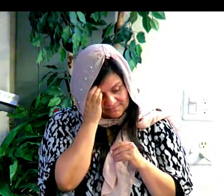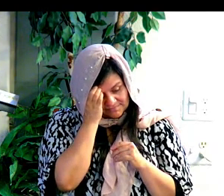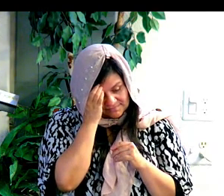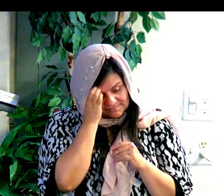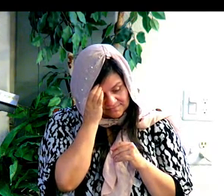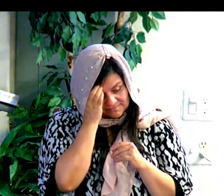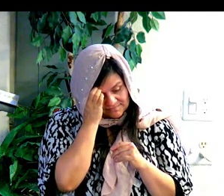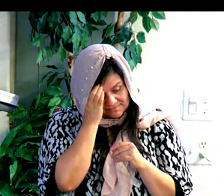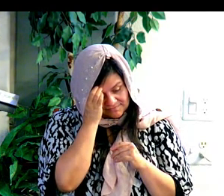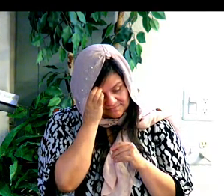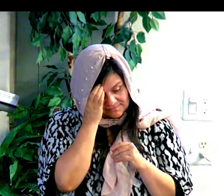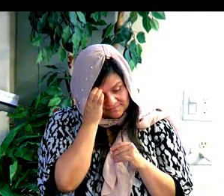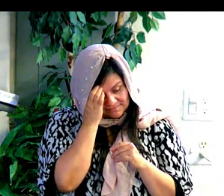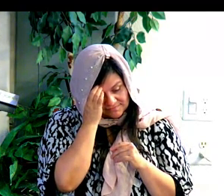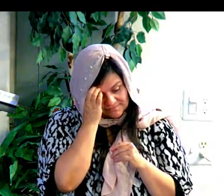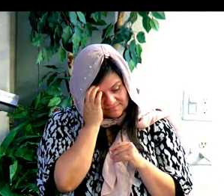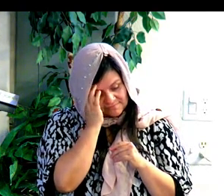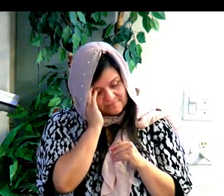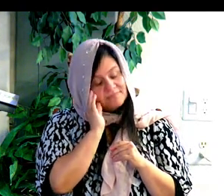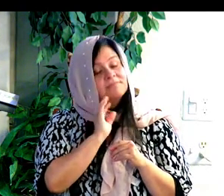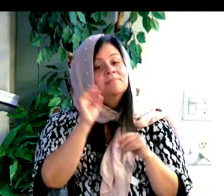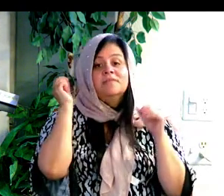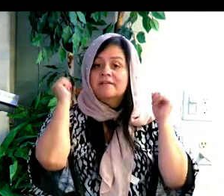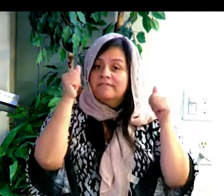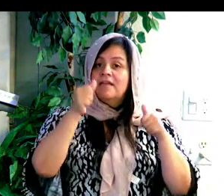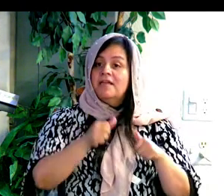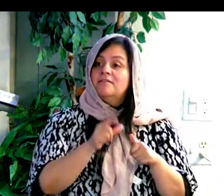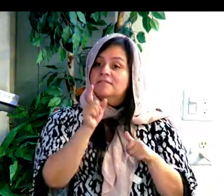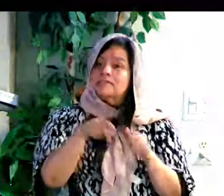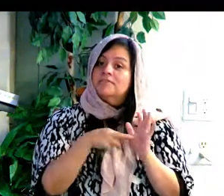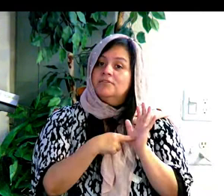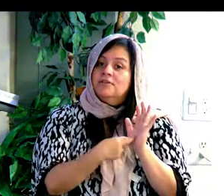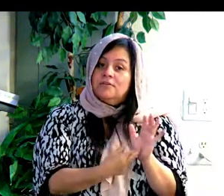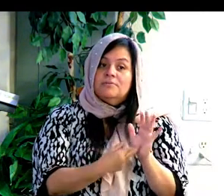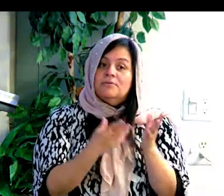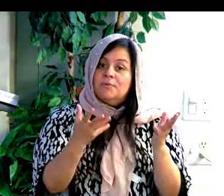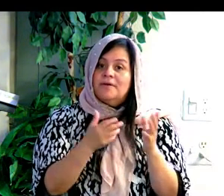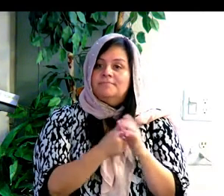veil is supposed to represent that, you know, like once